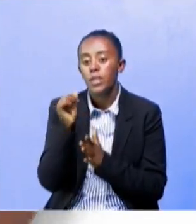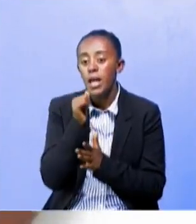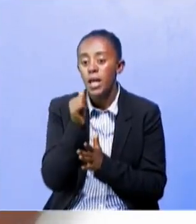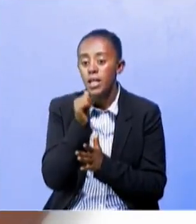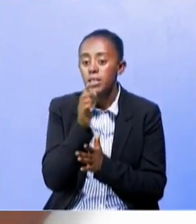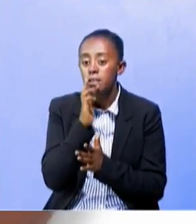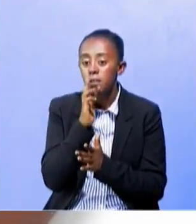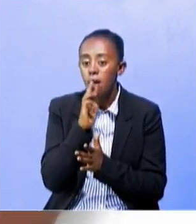are